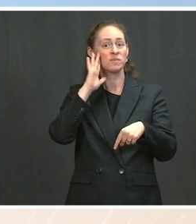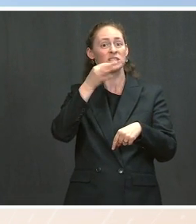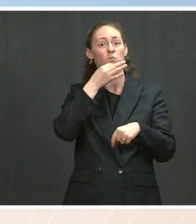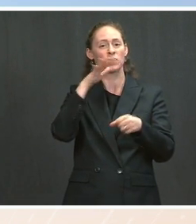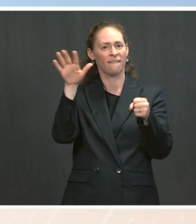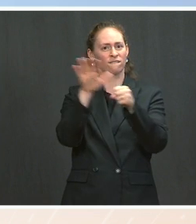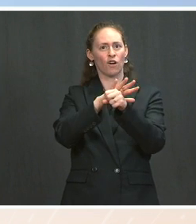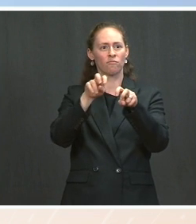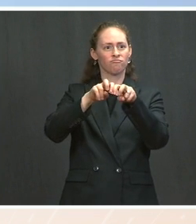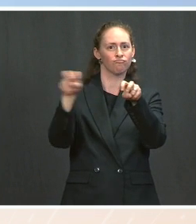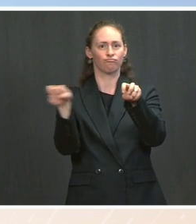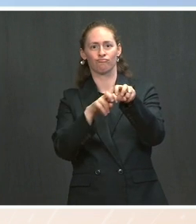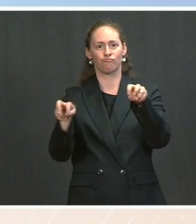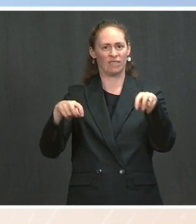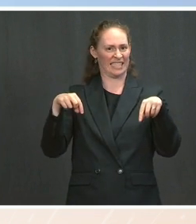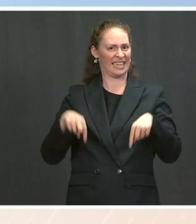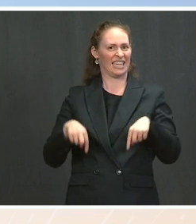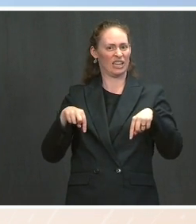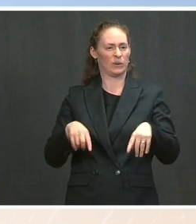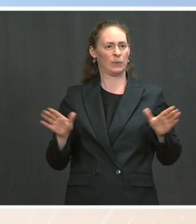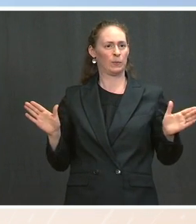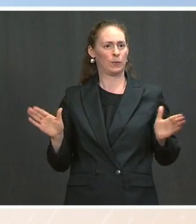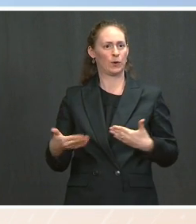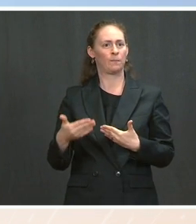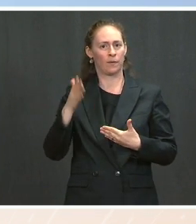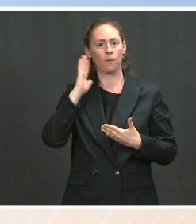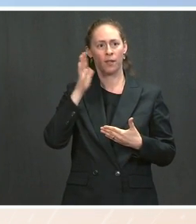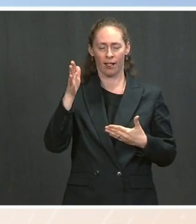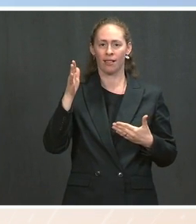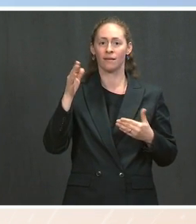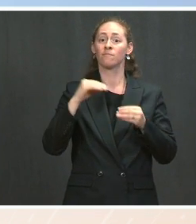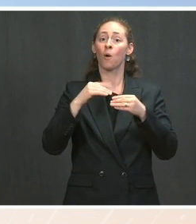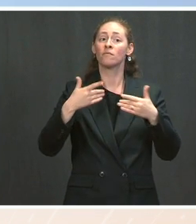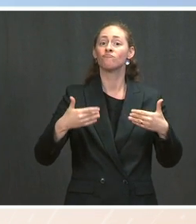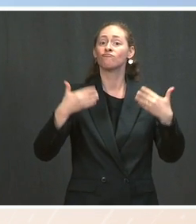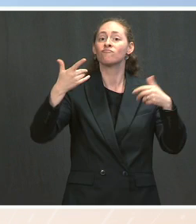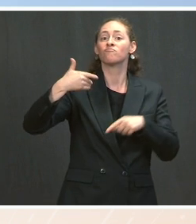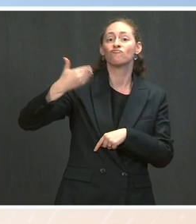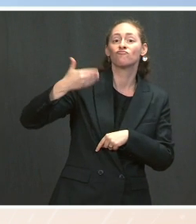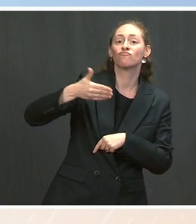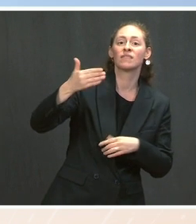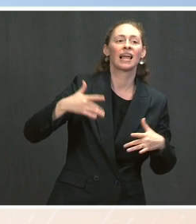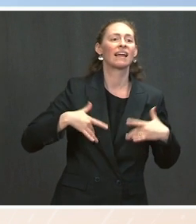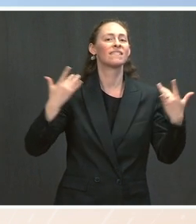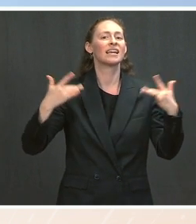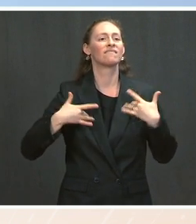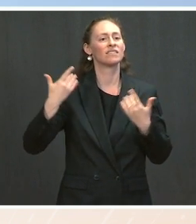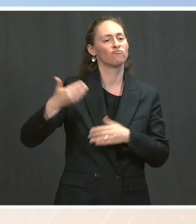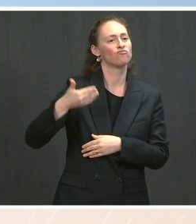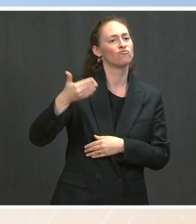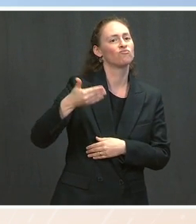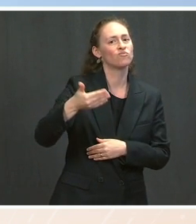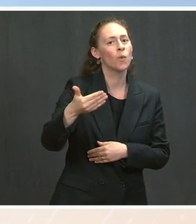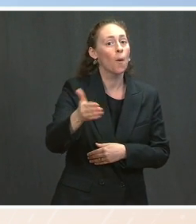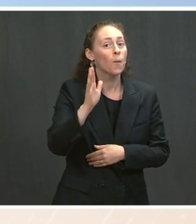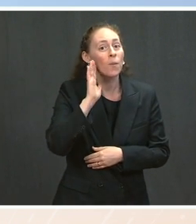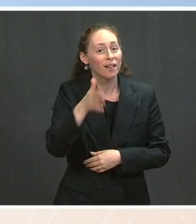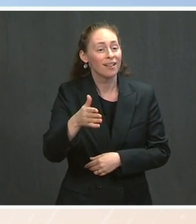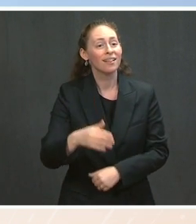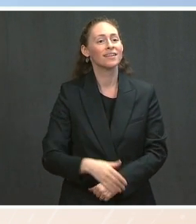with more people and certainly continuing to open the White House up, the People's House up to the American